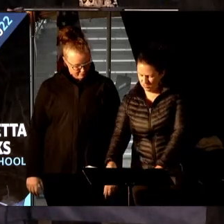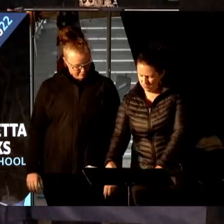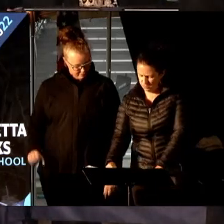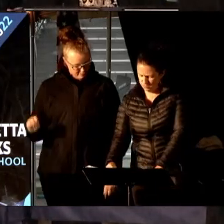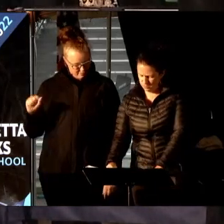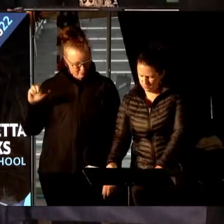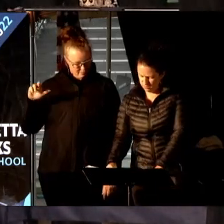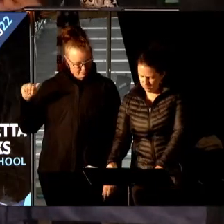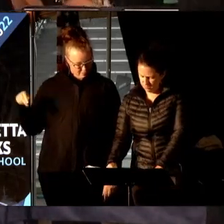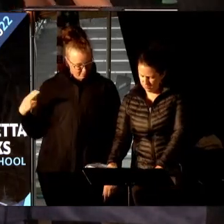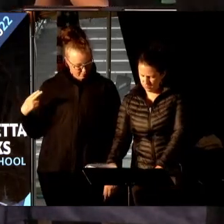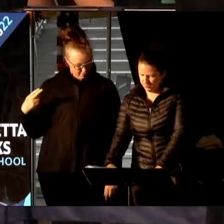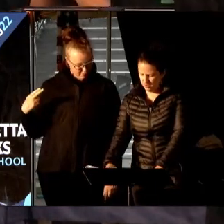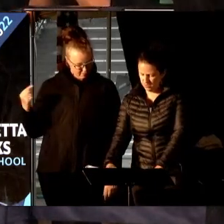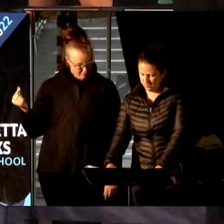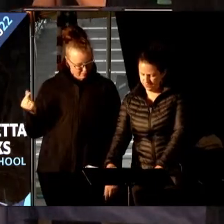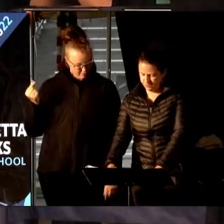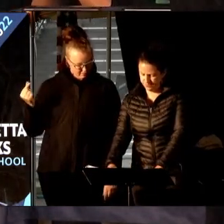Sarah Gillespie.